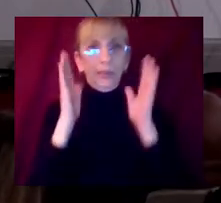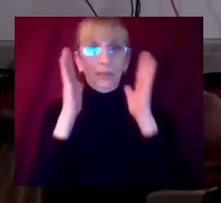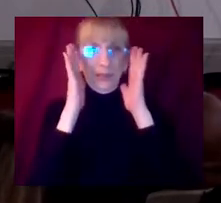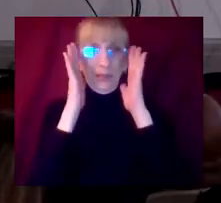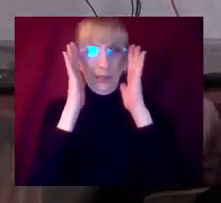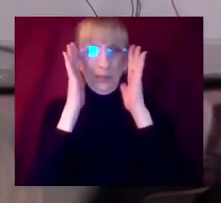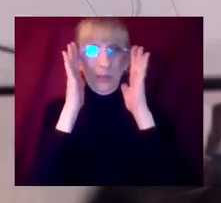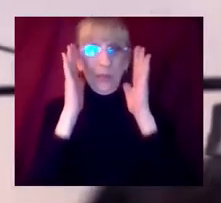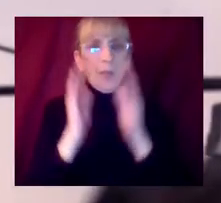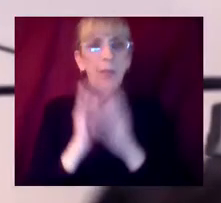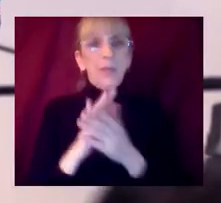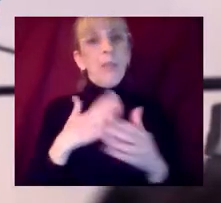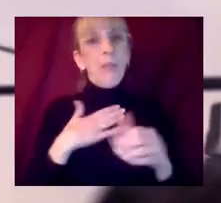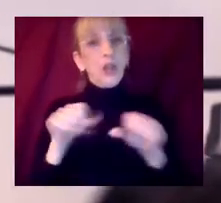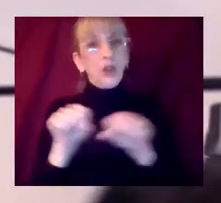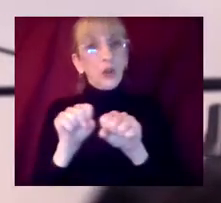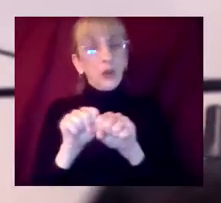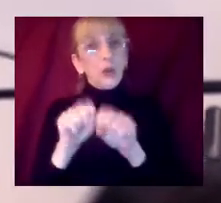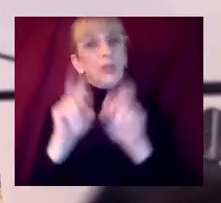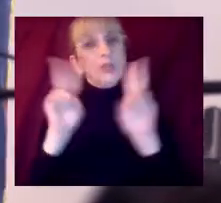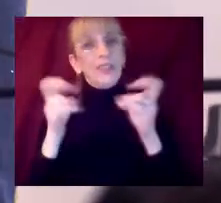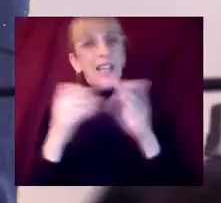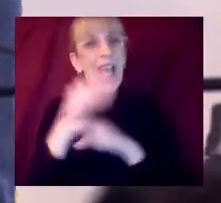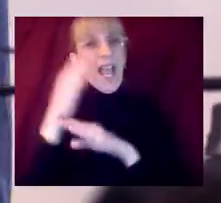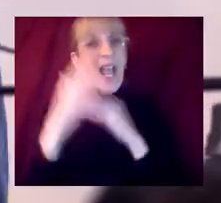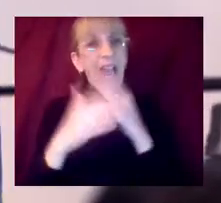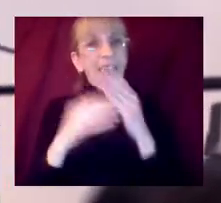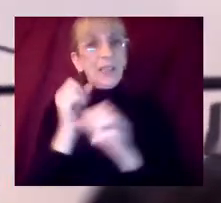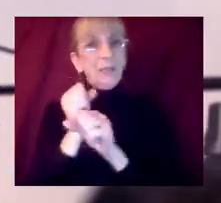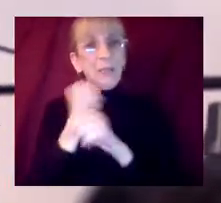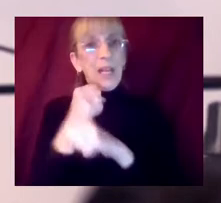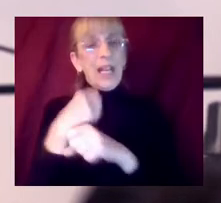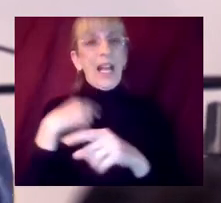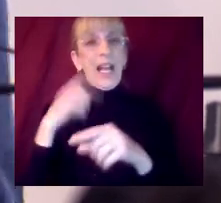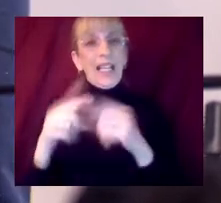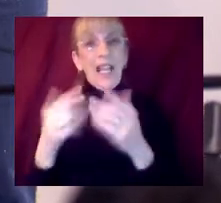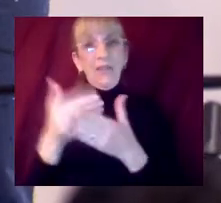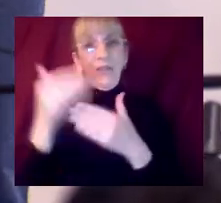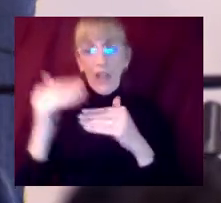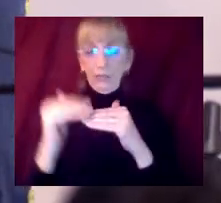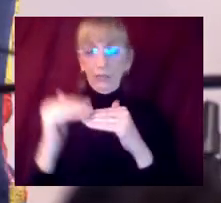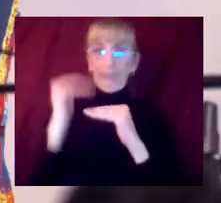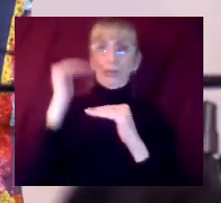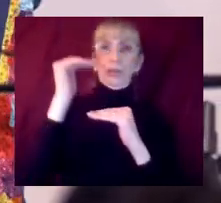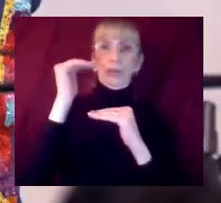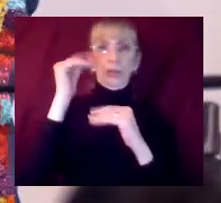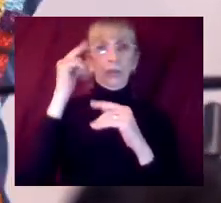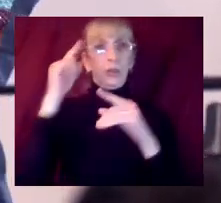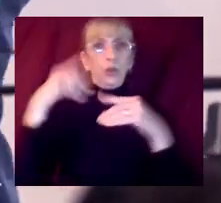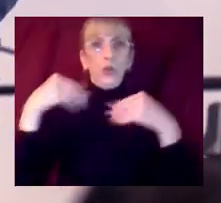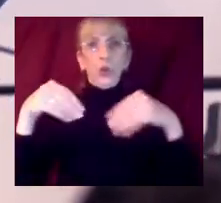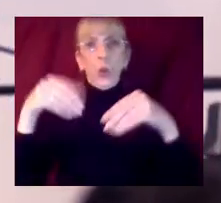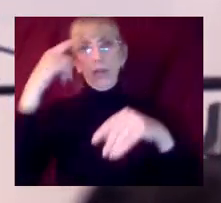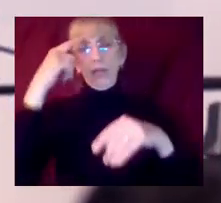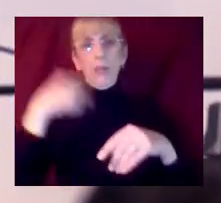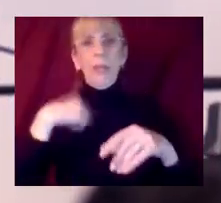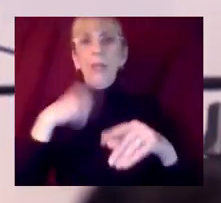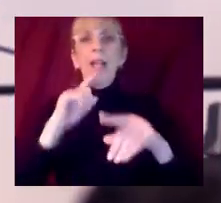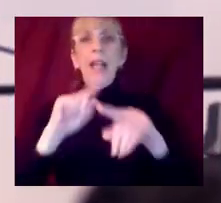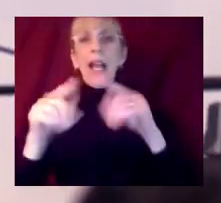Well, my shoes were handmade. I can't find them high enough in the store for me. But anyhow, let